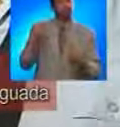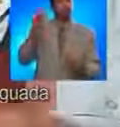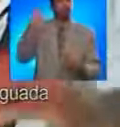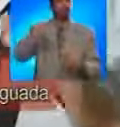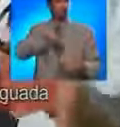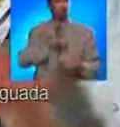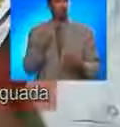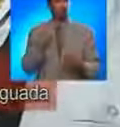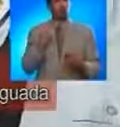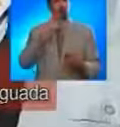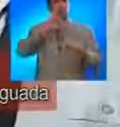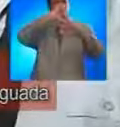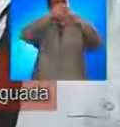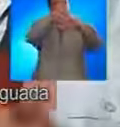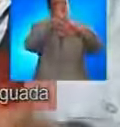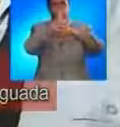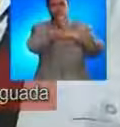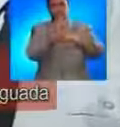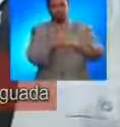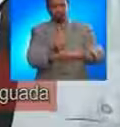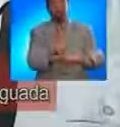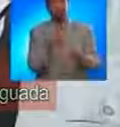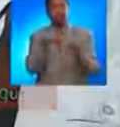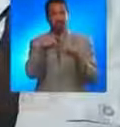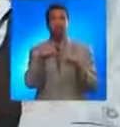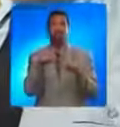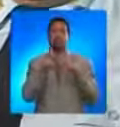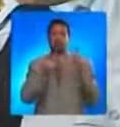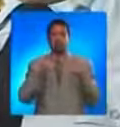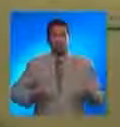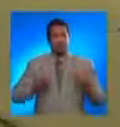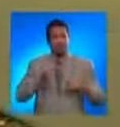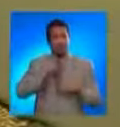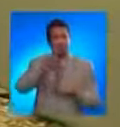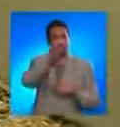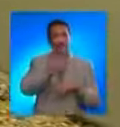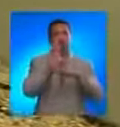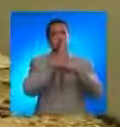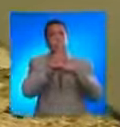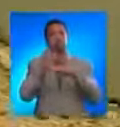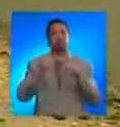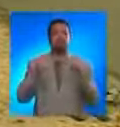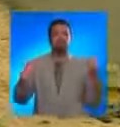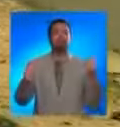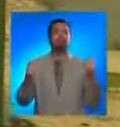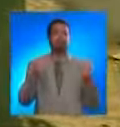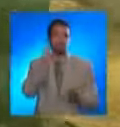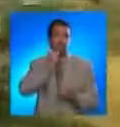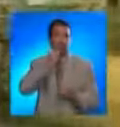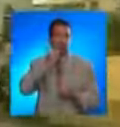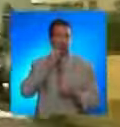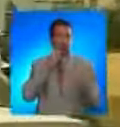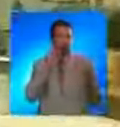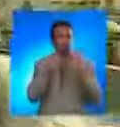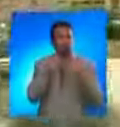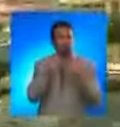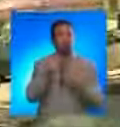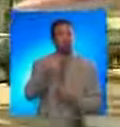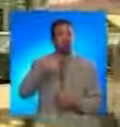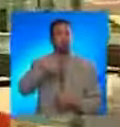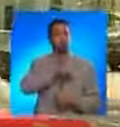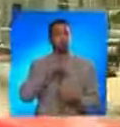Mayagüez. Because of that history, we have identified the most populated areas. Signs have been installed throughout the